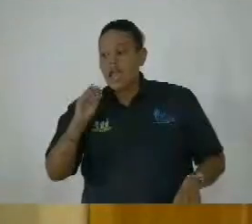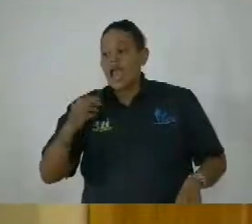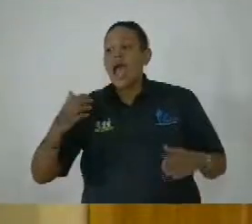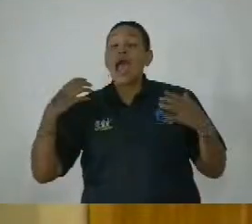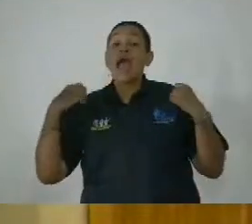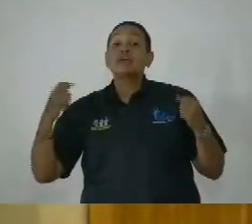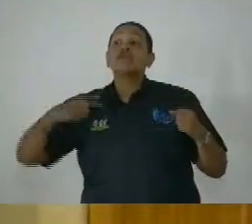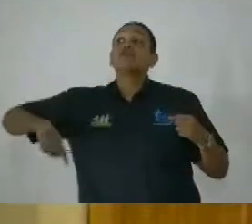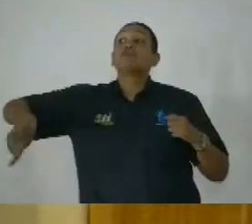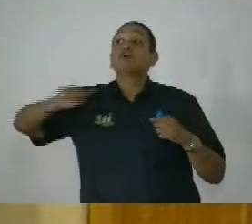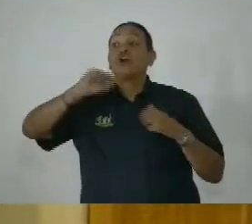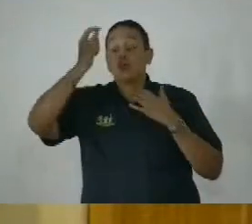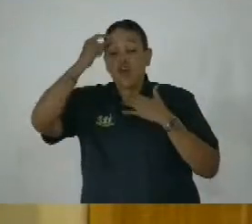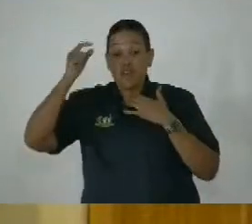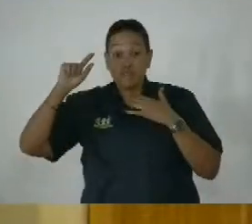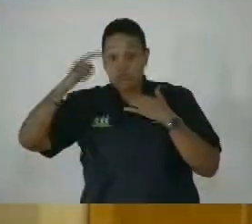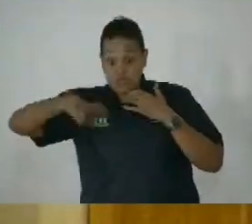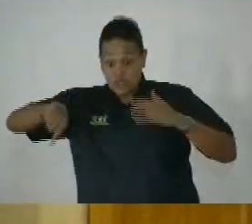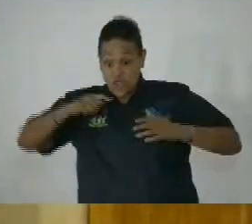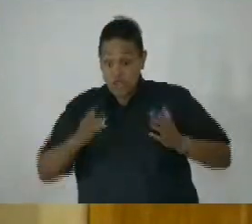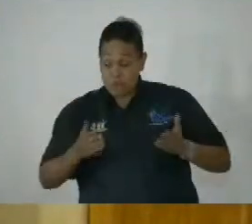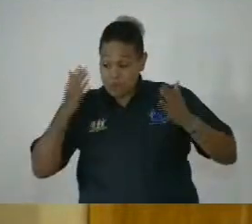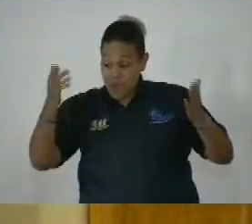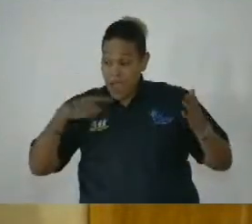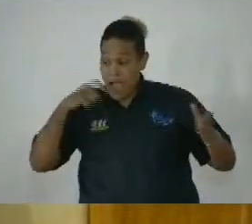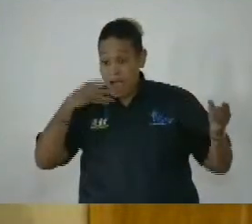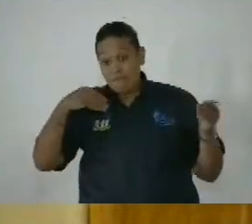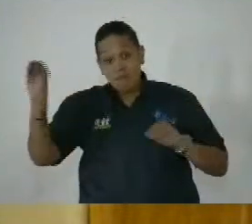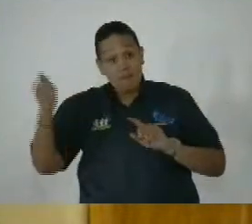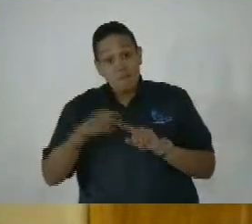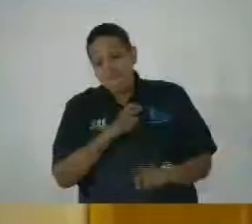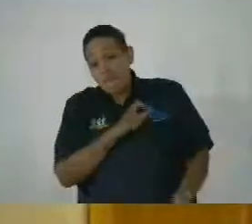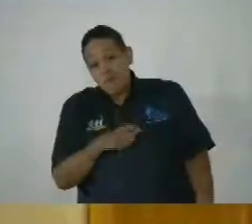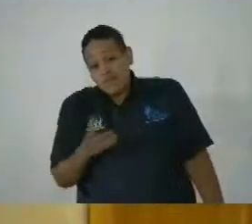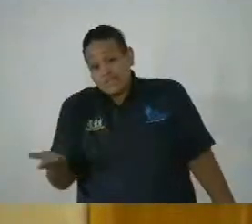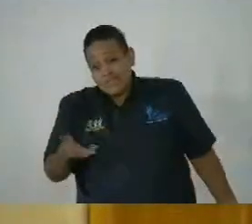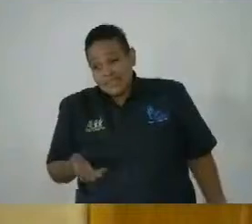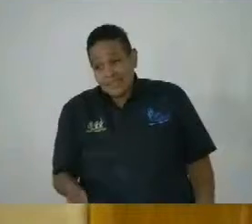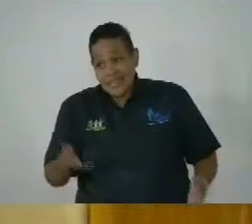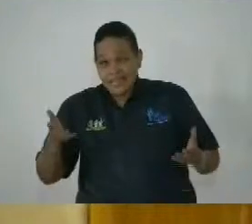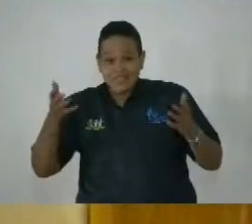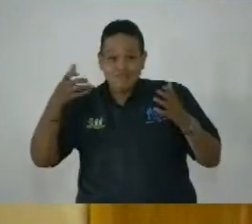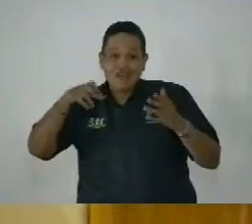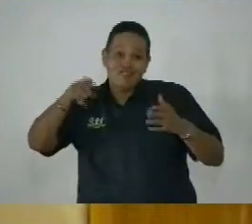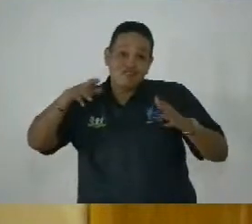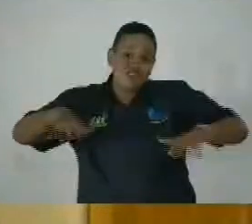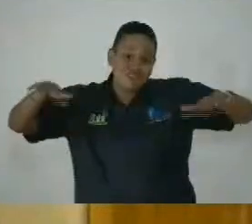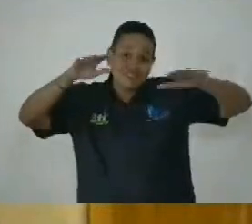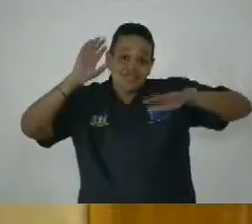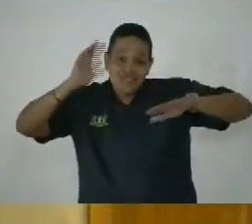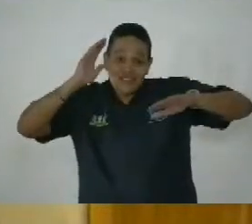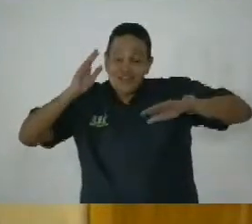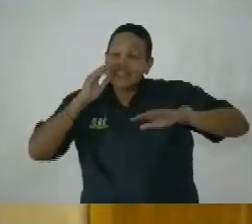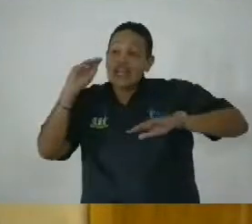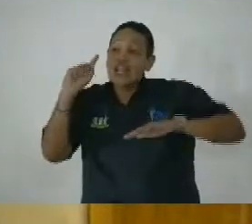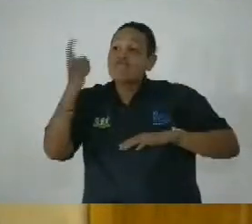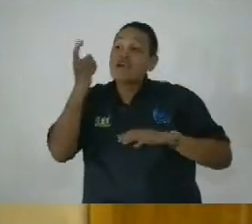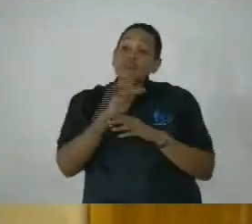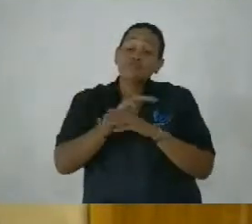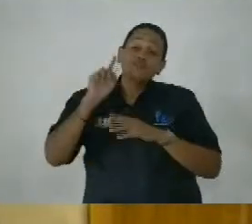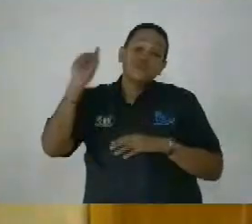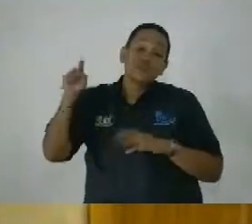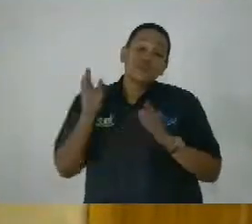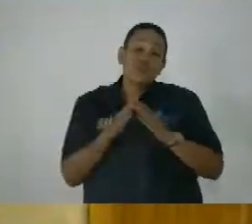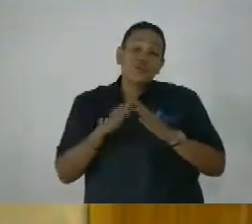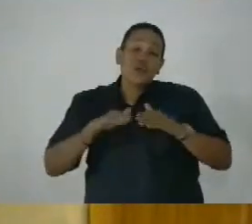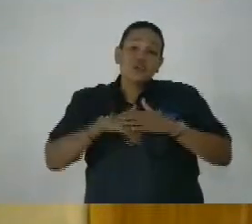Circle, Government Circle proposal. So I have to move forward, right? And we'll be the first ministry to go there as